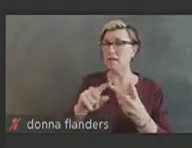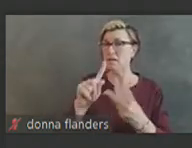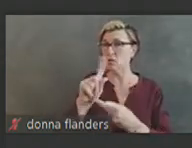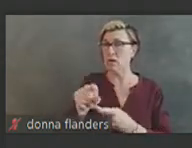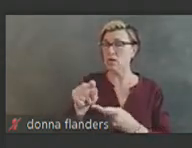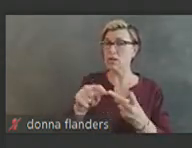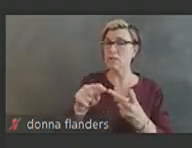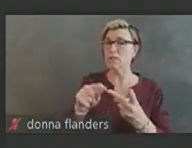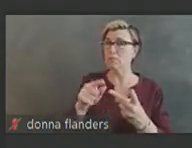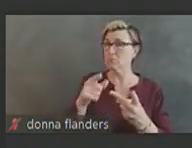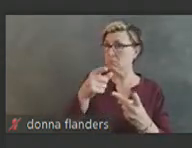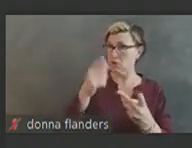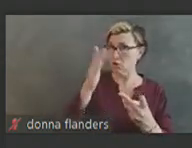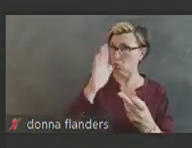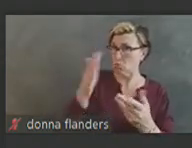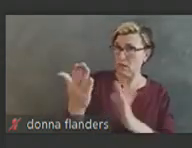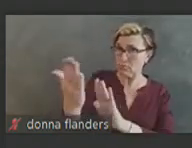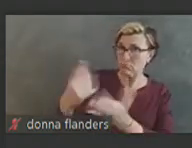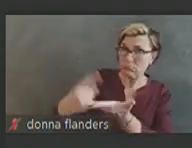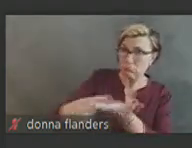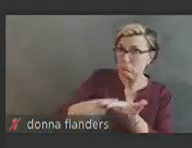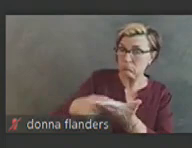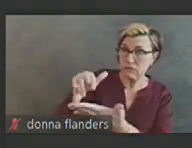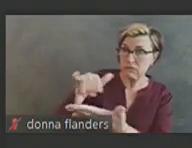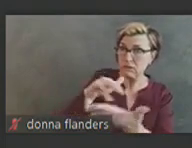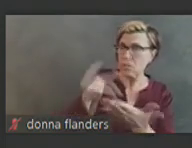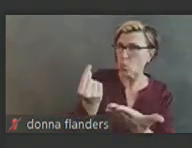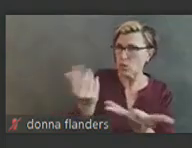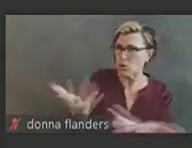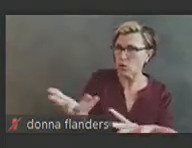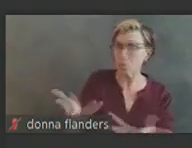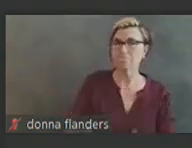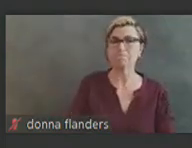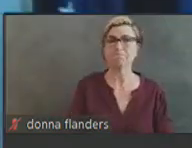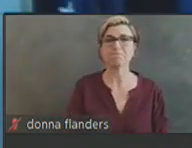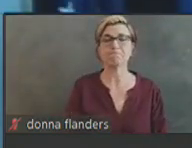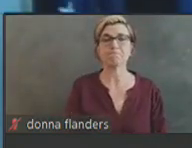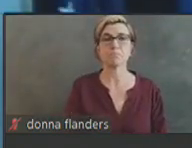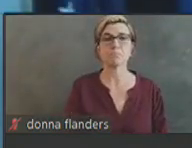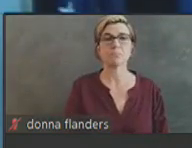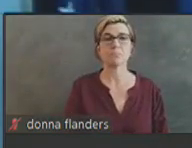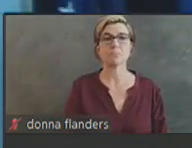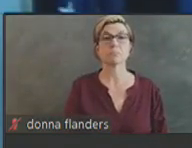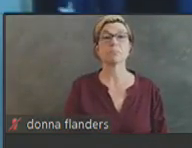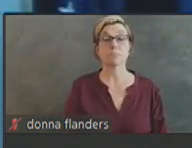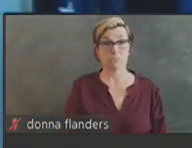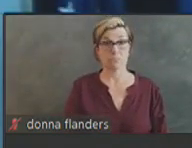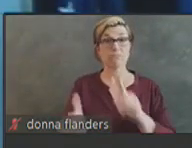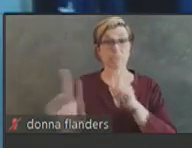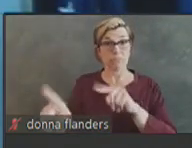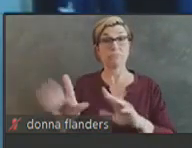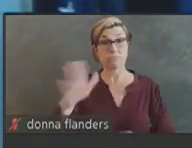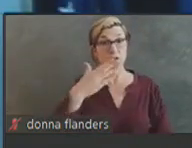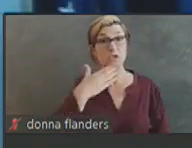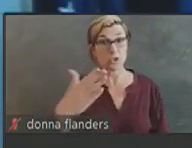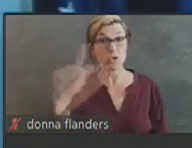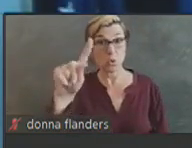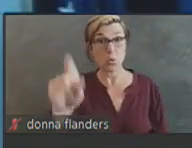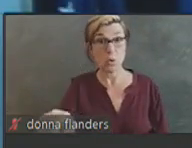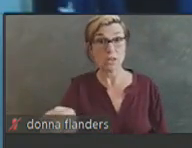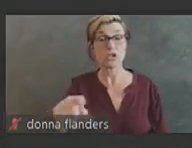address that on the county level? Great question. I think you may have seen